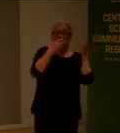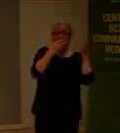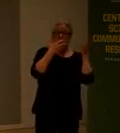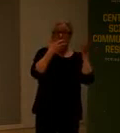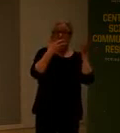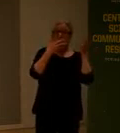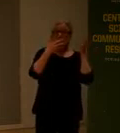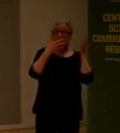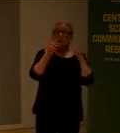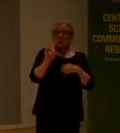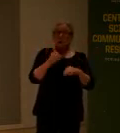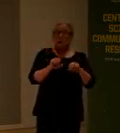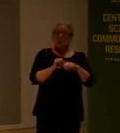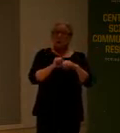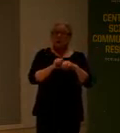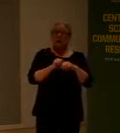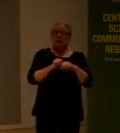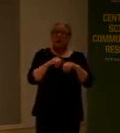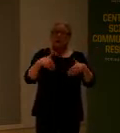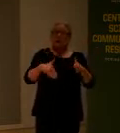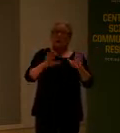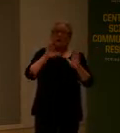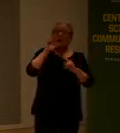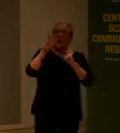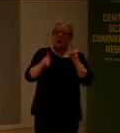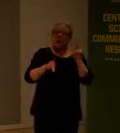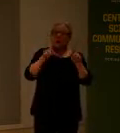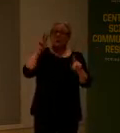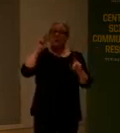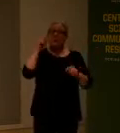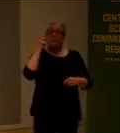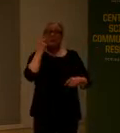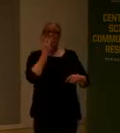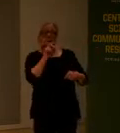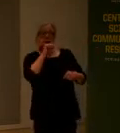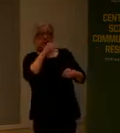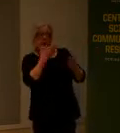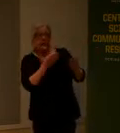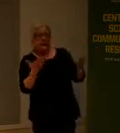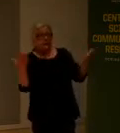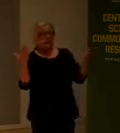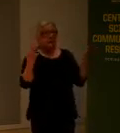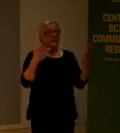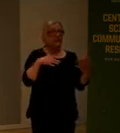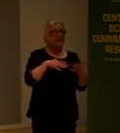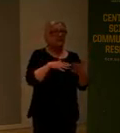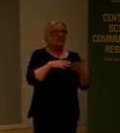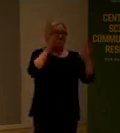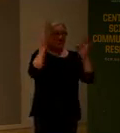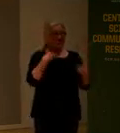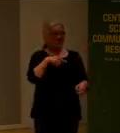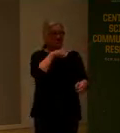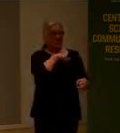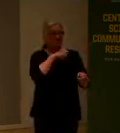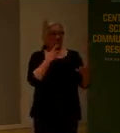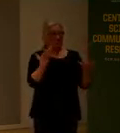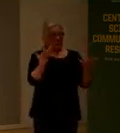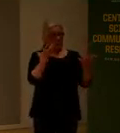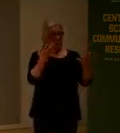to allow them to see how other things and other decisions we make in the environment are also impacting